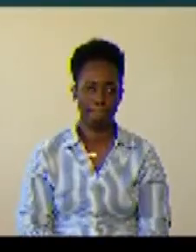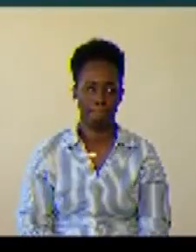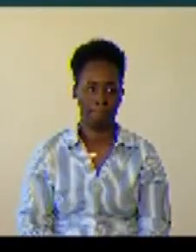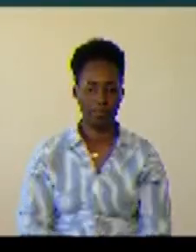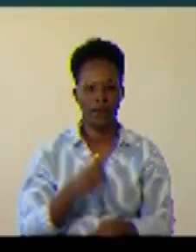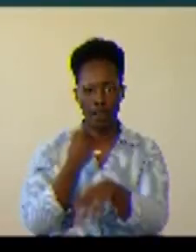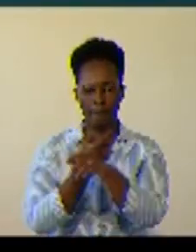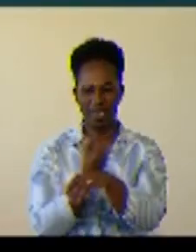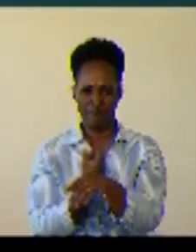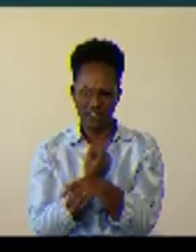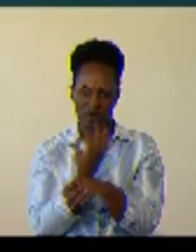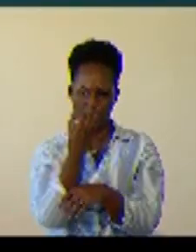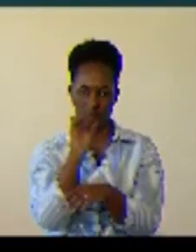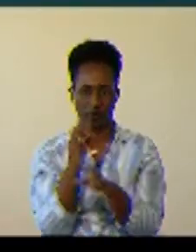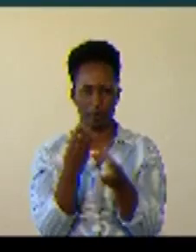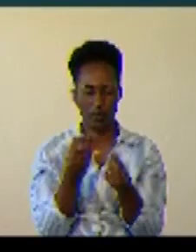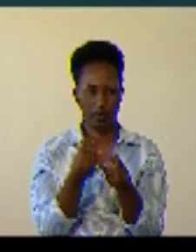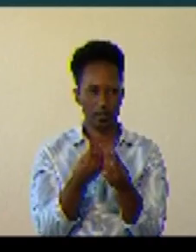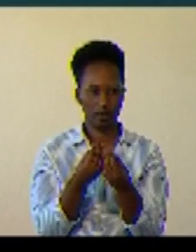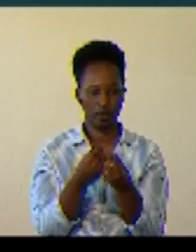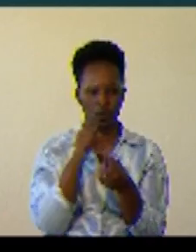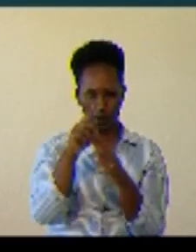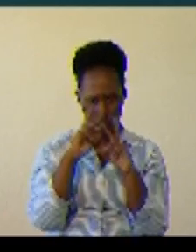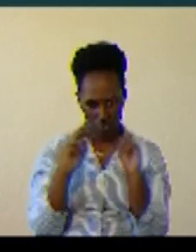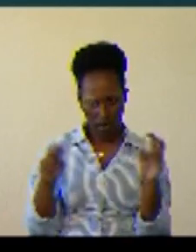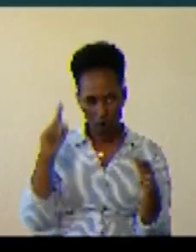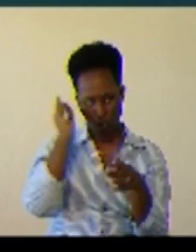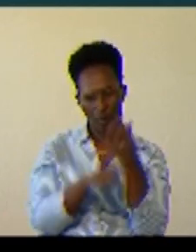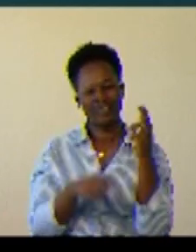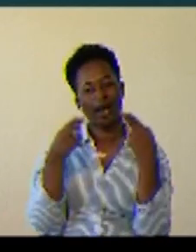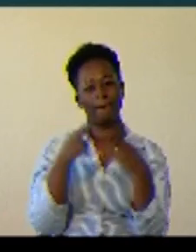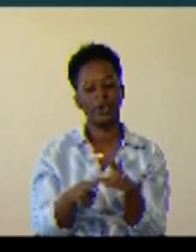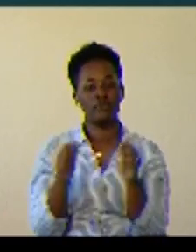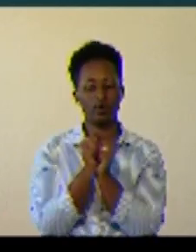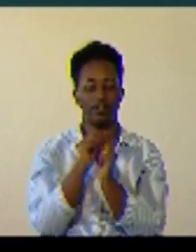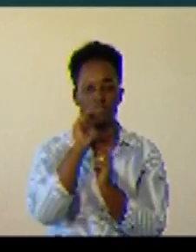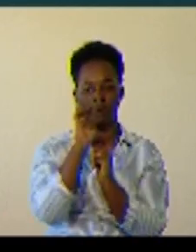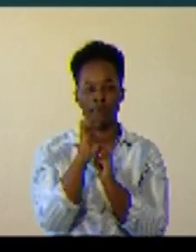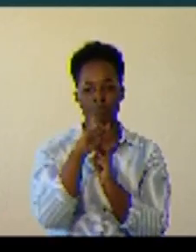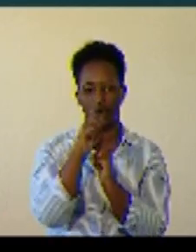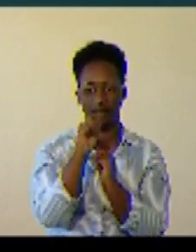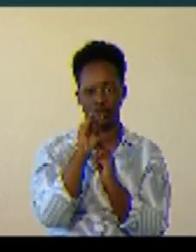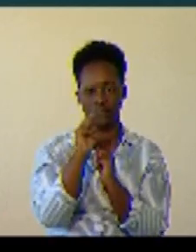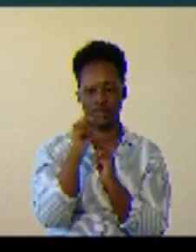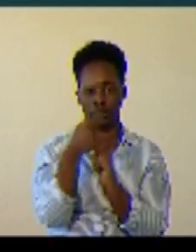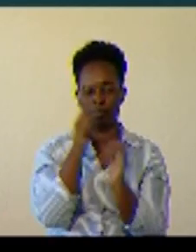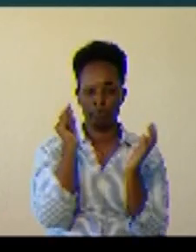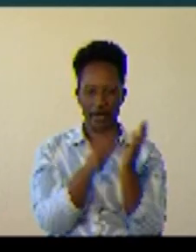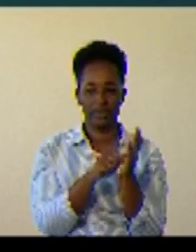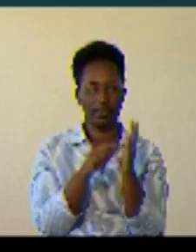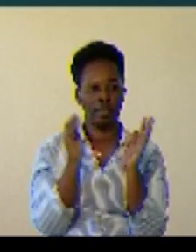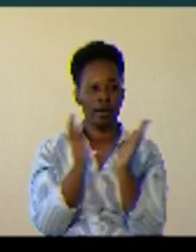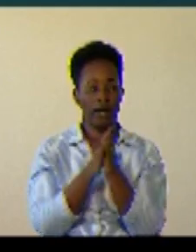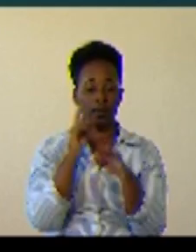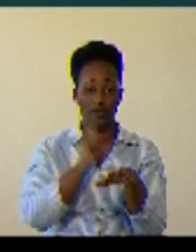Like 30 seconds, it's very simple. You just check what happens with the melting point, and